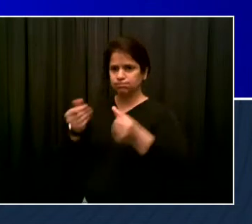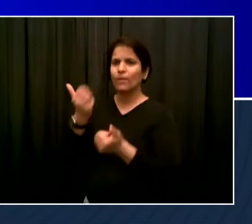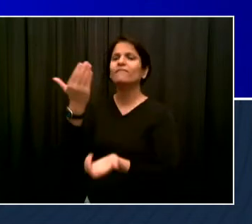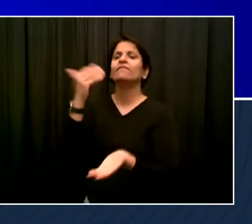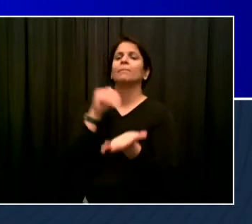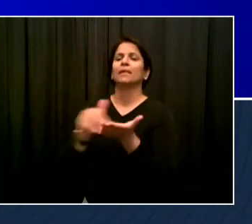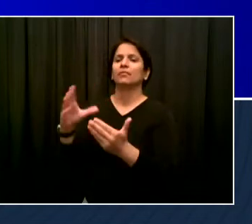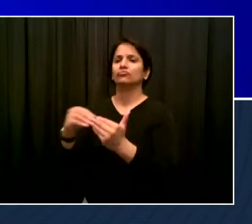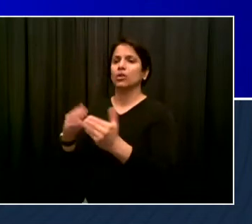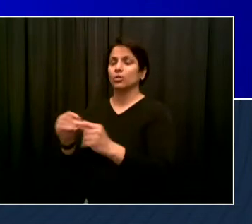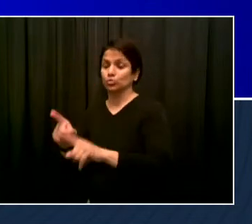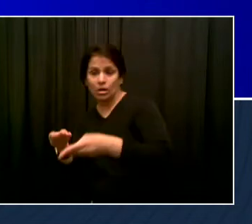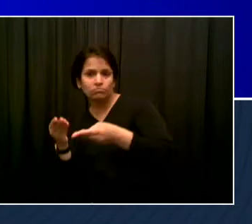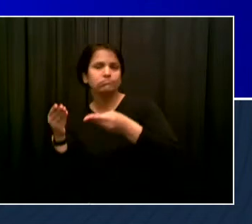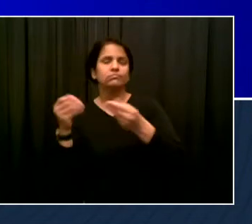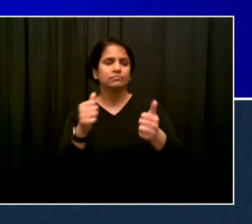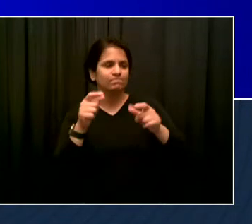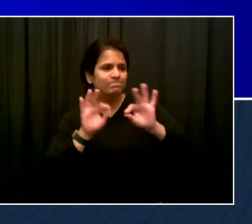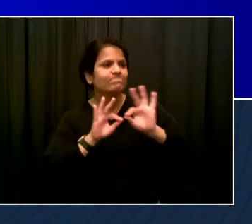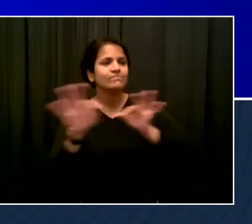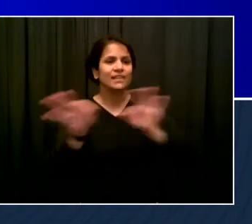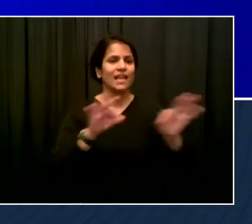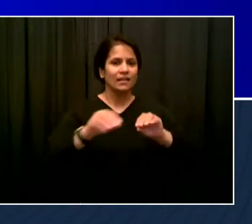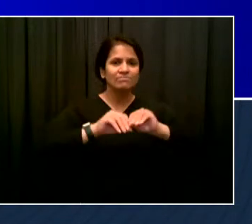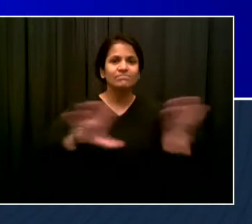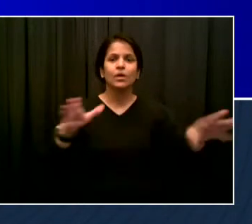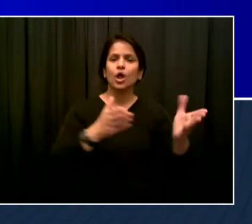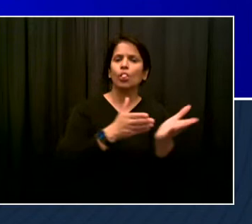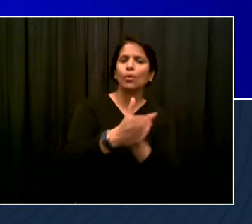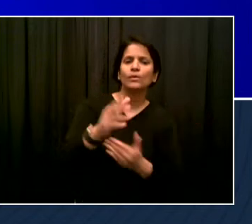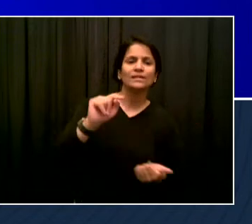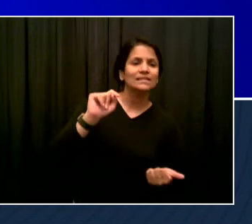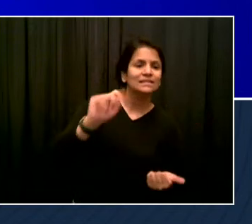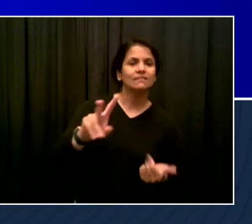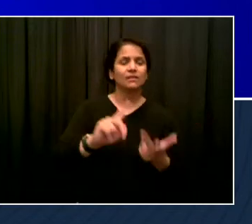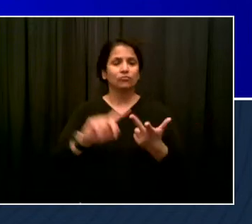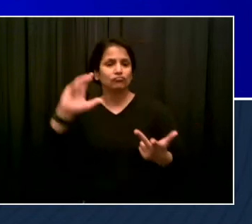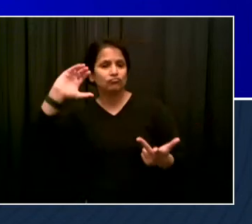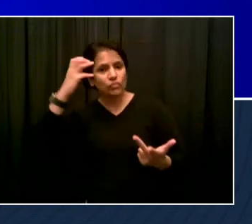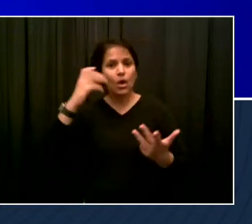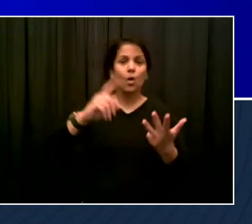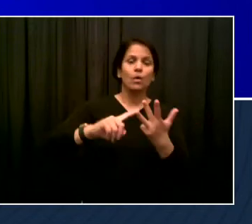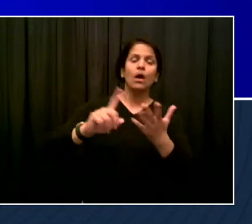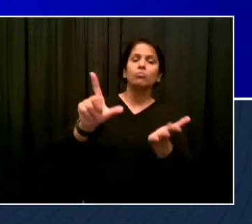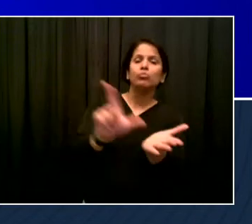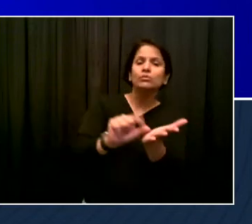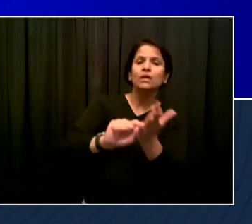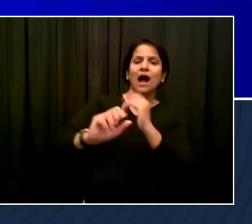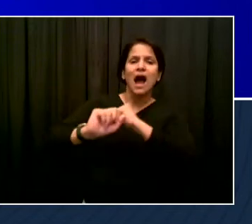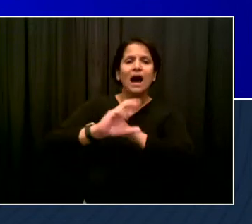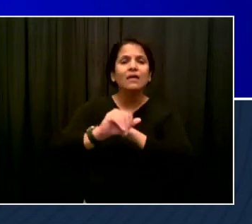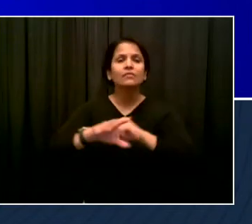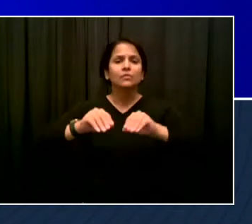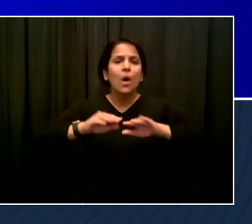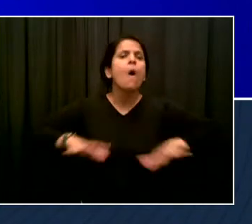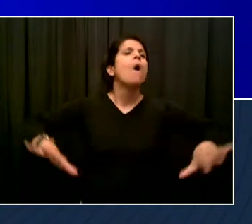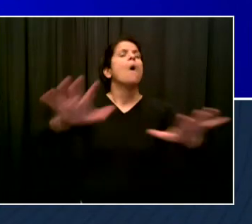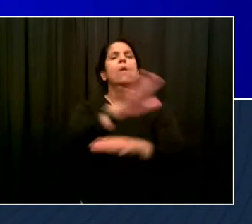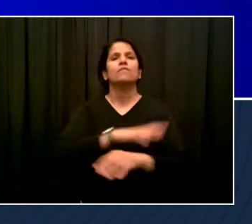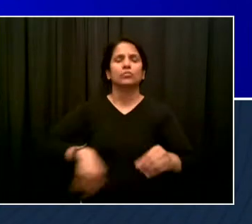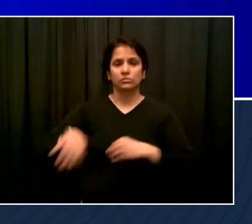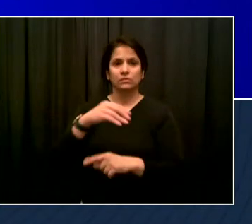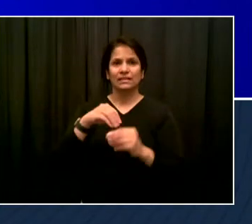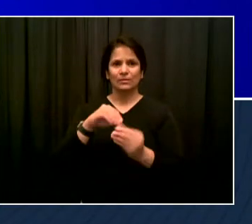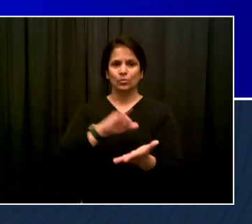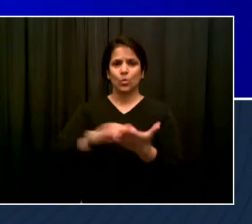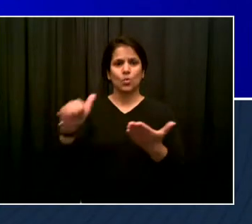campaign, radio, print ads, heavy focus on ethnic and community media as well. It will be done in multiple languages. We